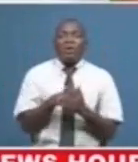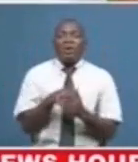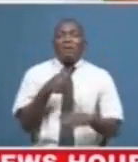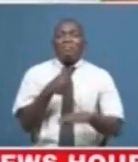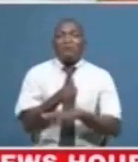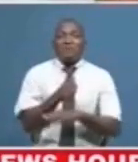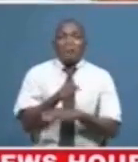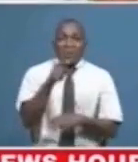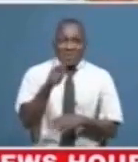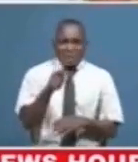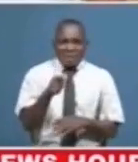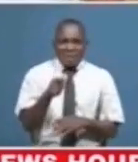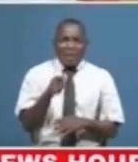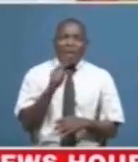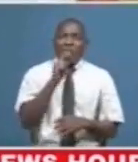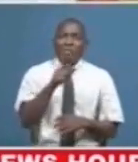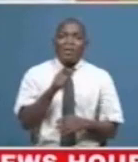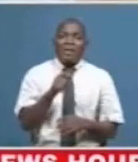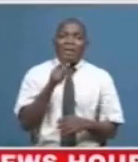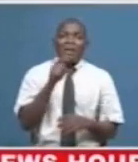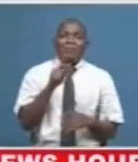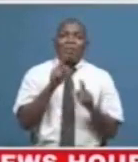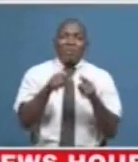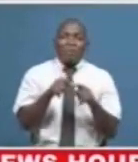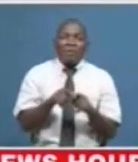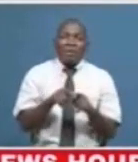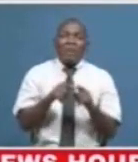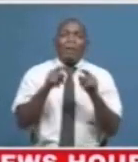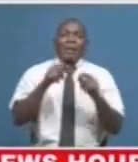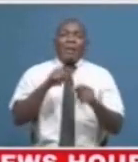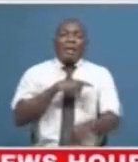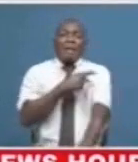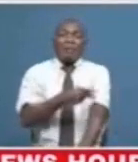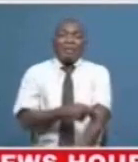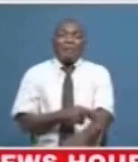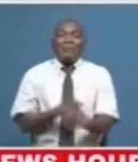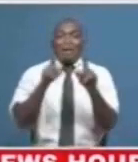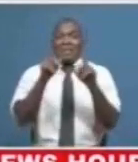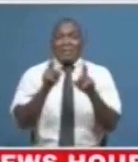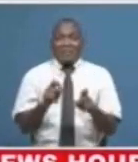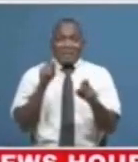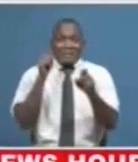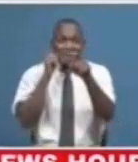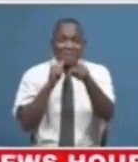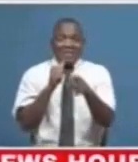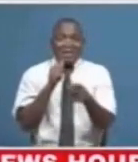She has been ordered to take a pregnancy test before conviction. Akuapem Poloo is remanded into police custody.